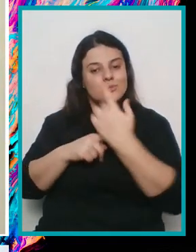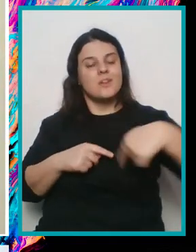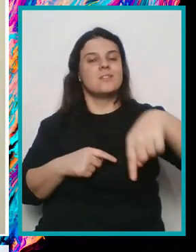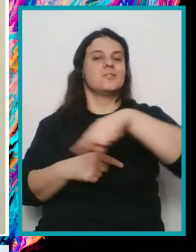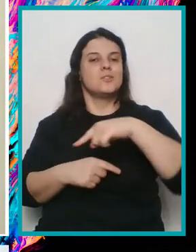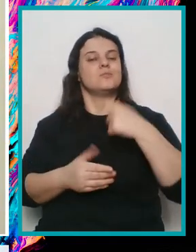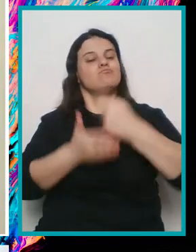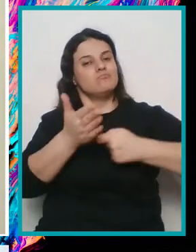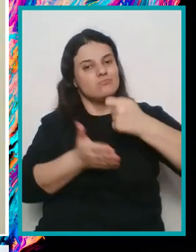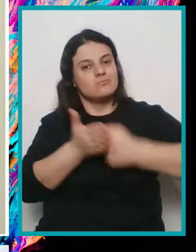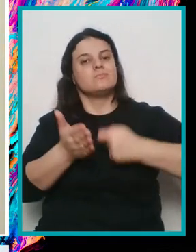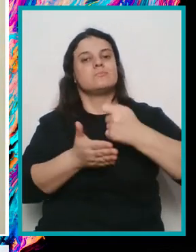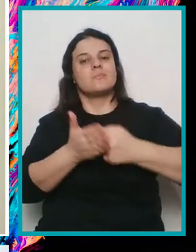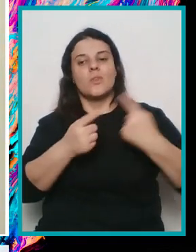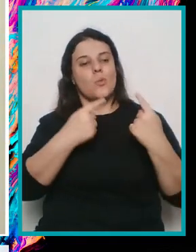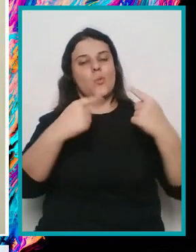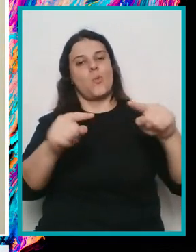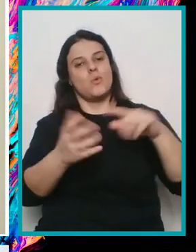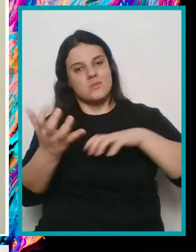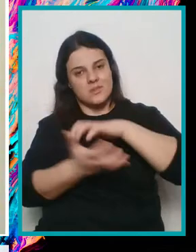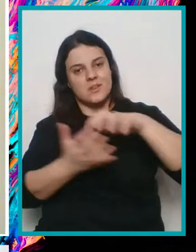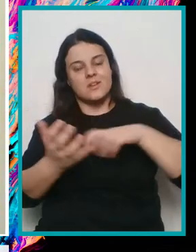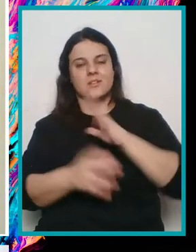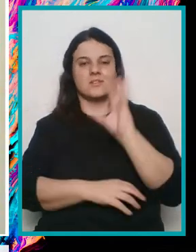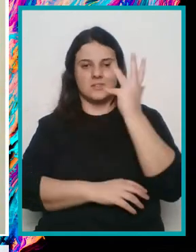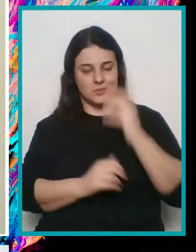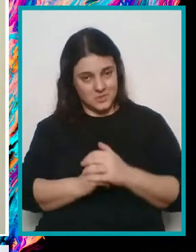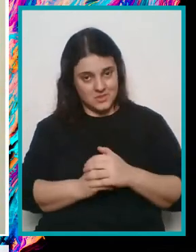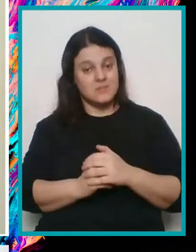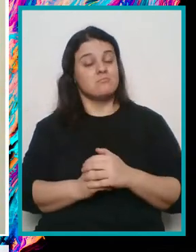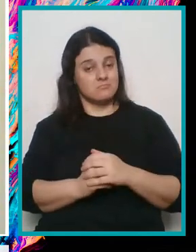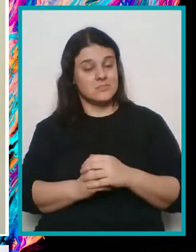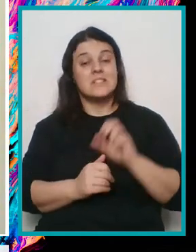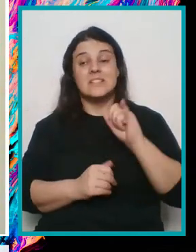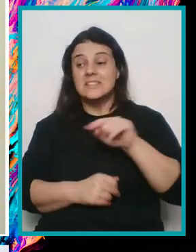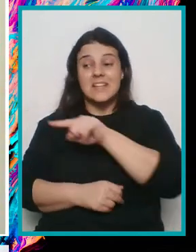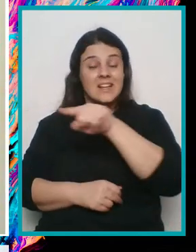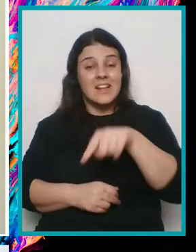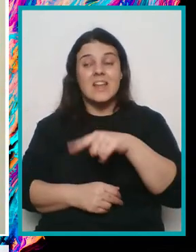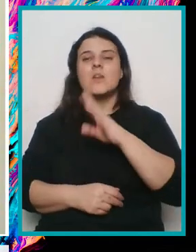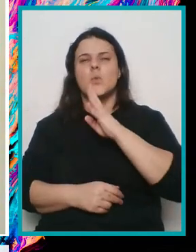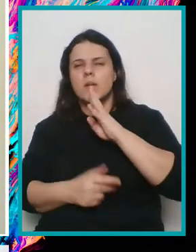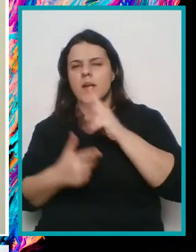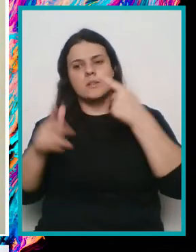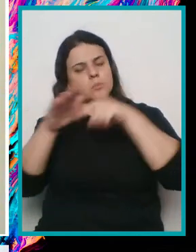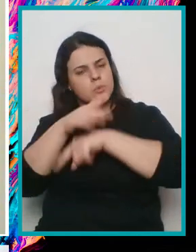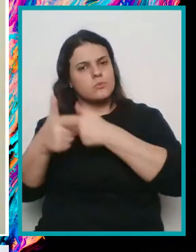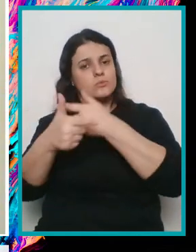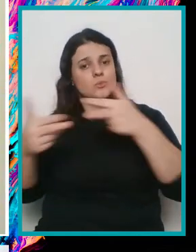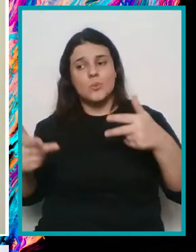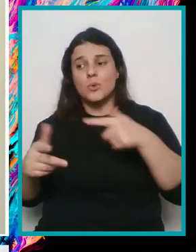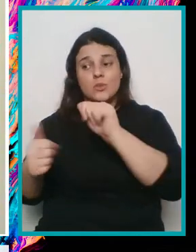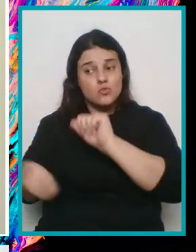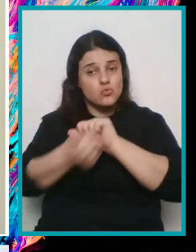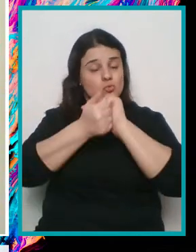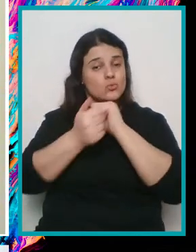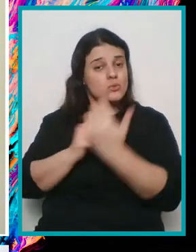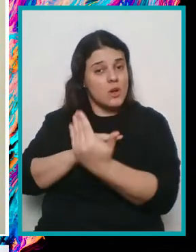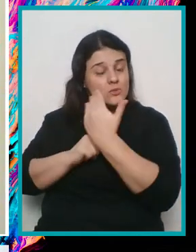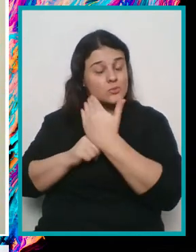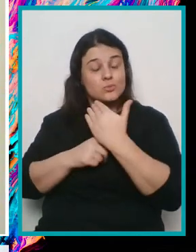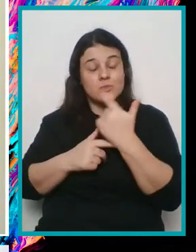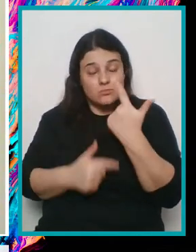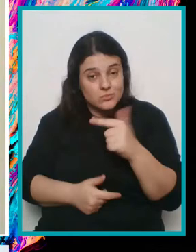have no way to climate justice. They have to be included. They must be